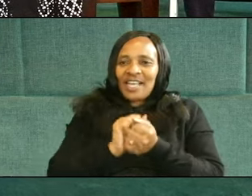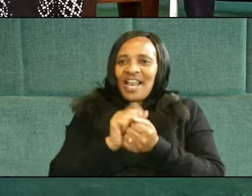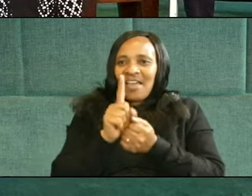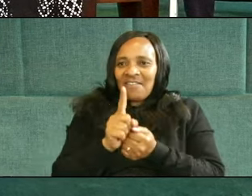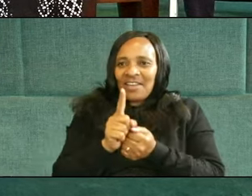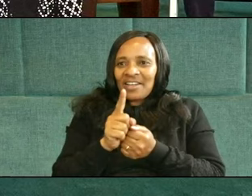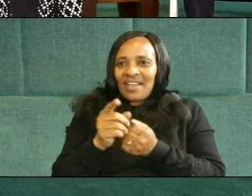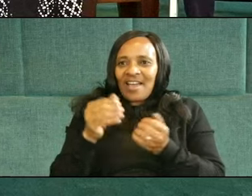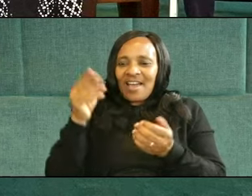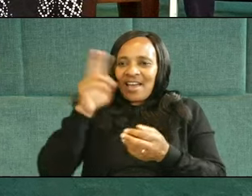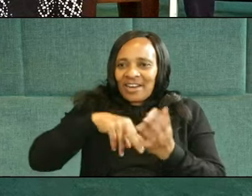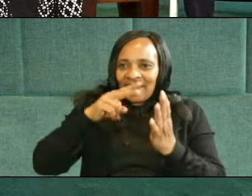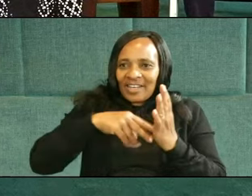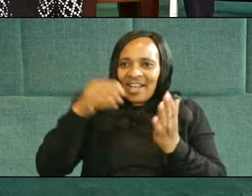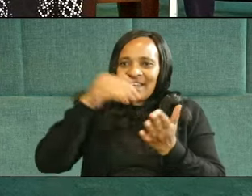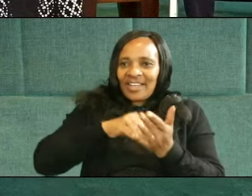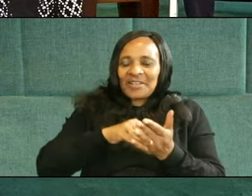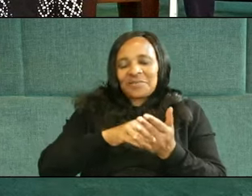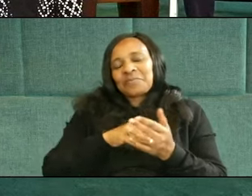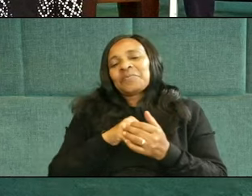again.